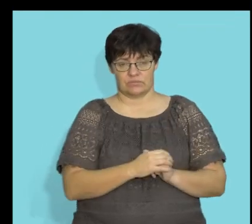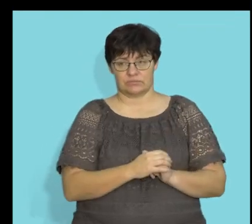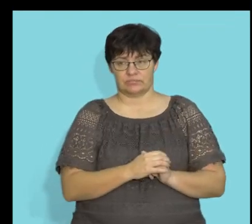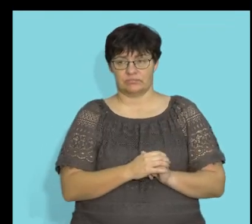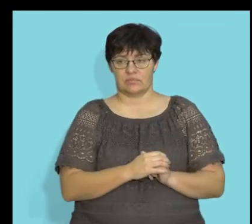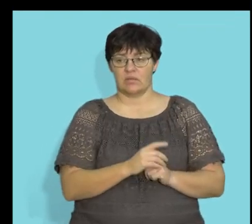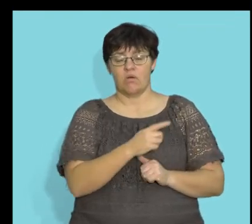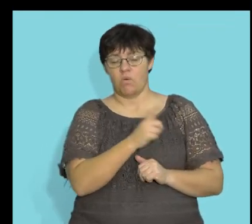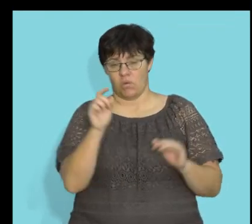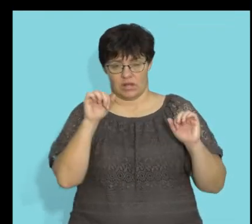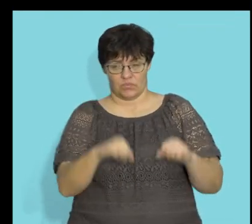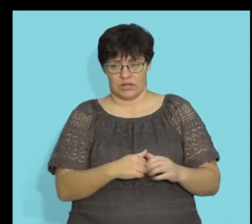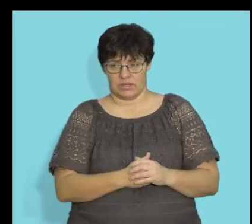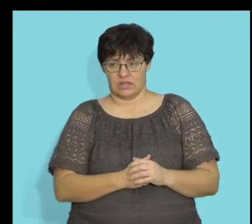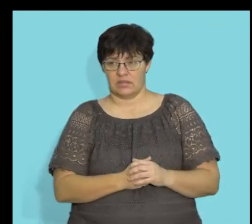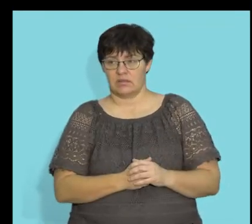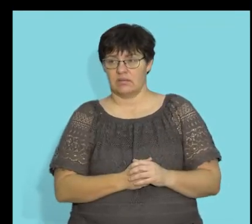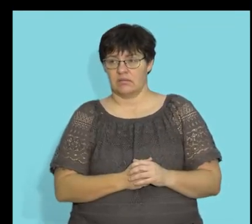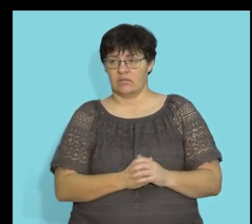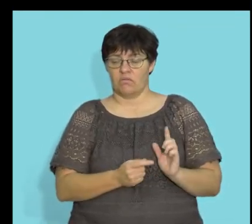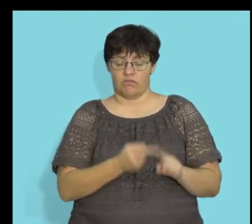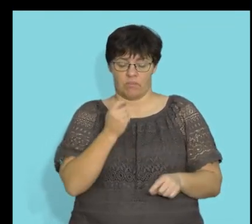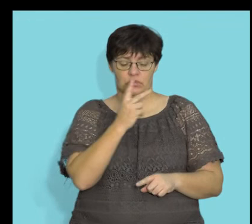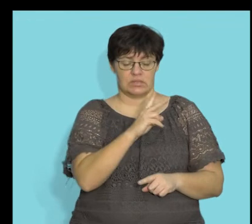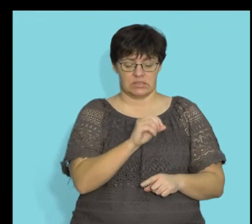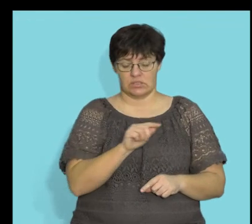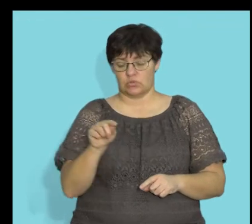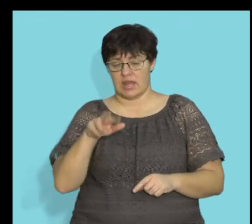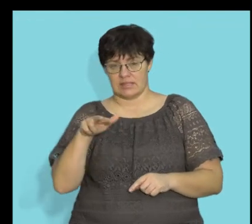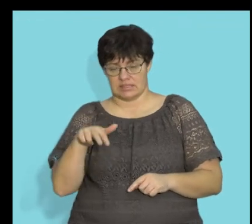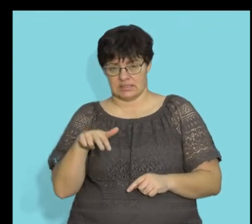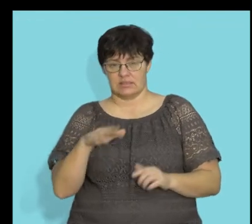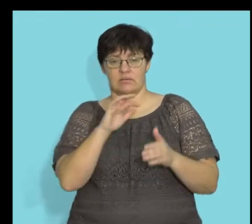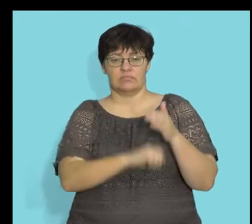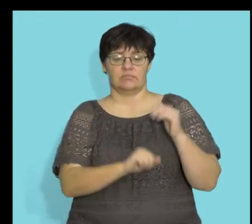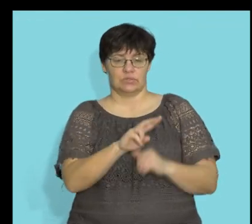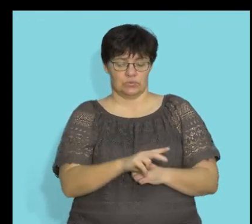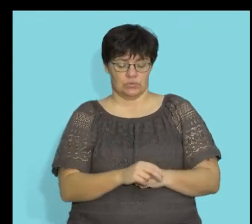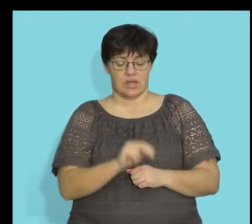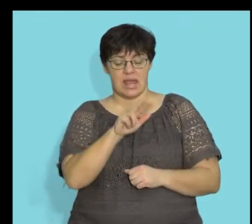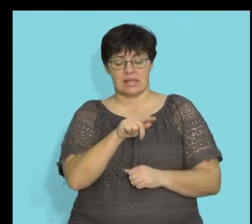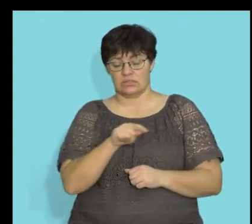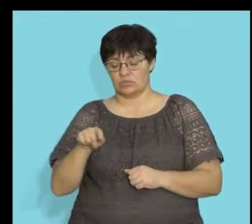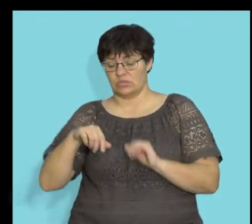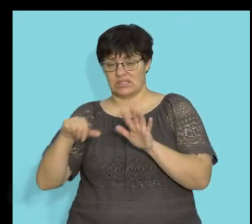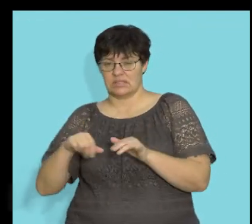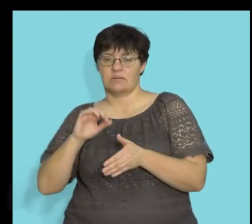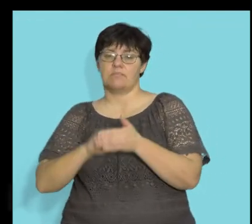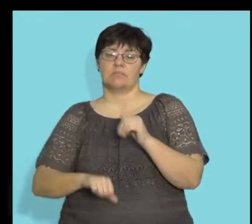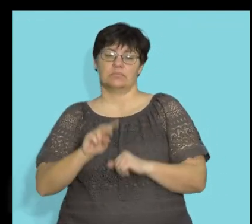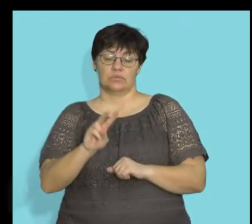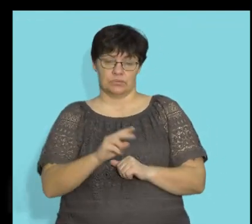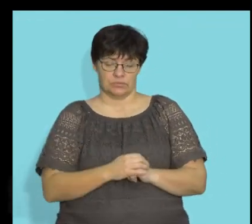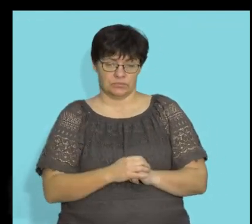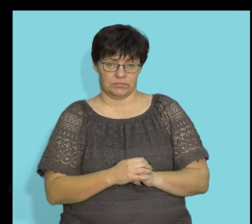2. I'm sure that everyone will agree with me that moving from 20 to 18, I've subtracted 2, then moving from